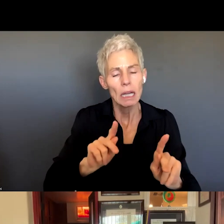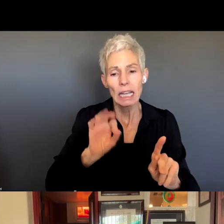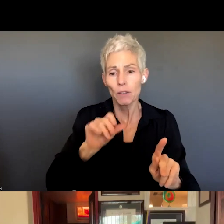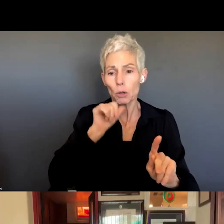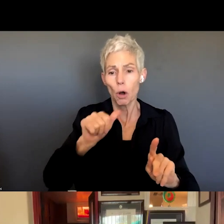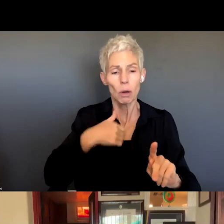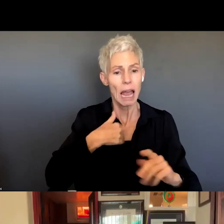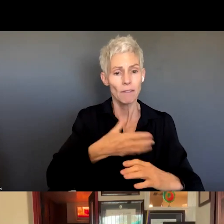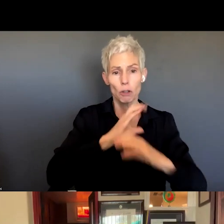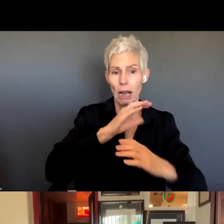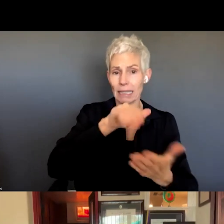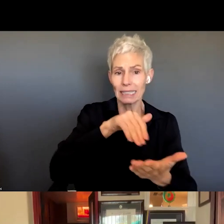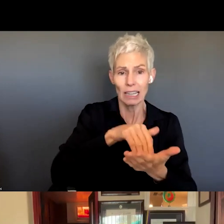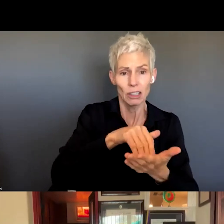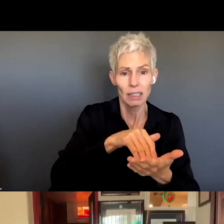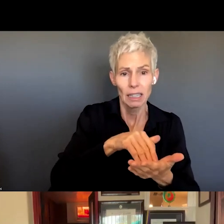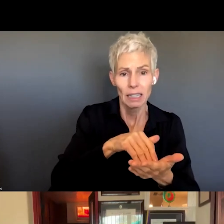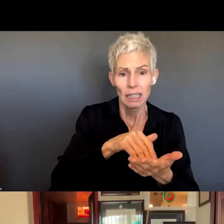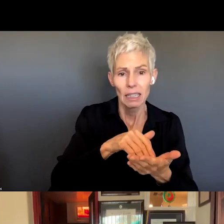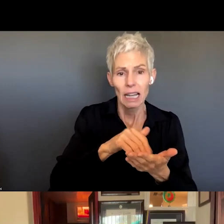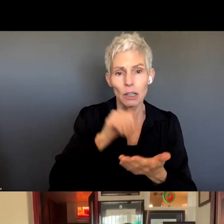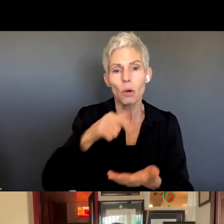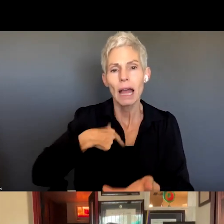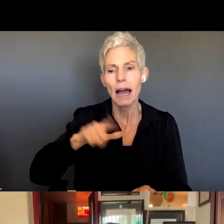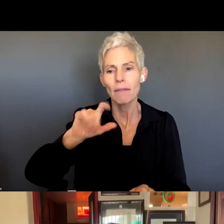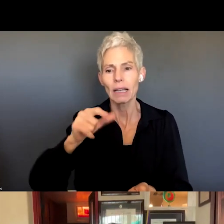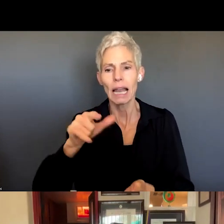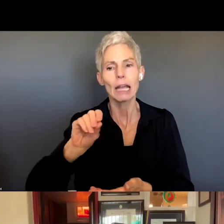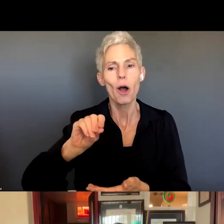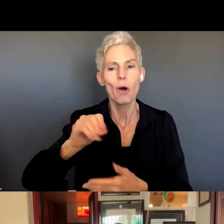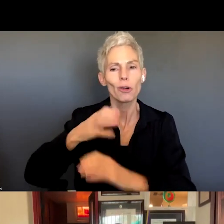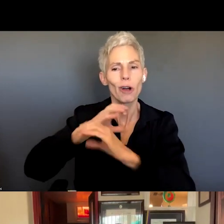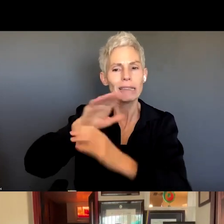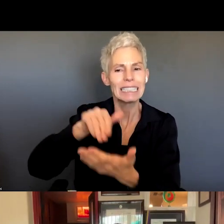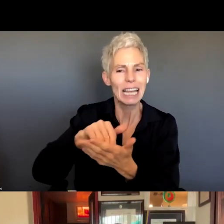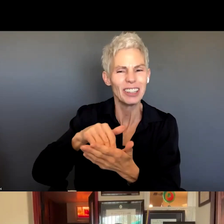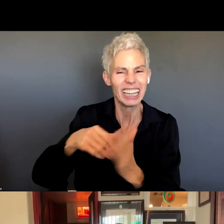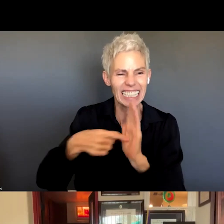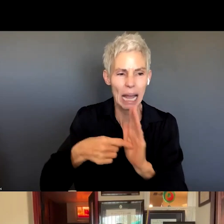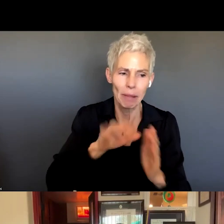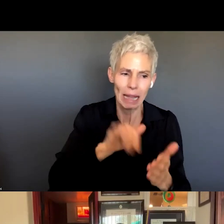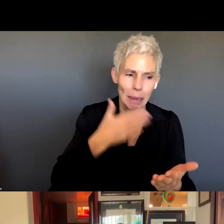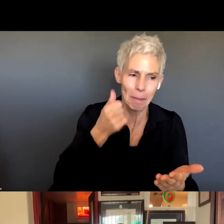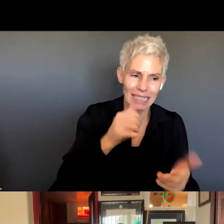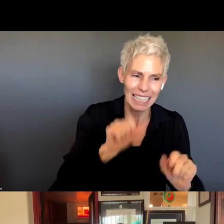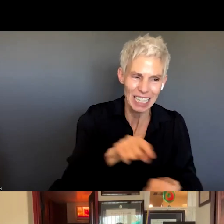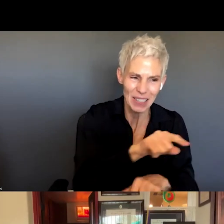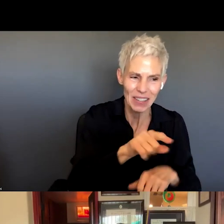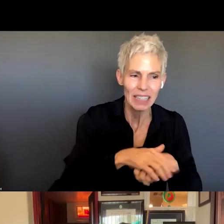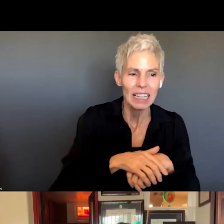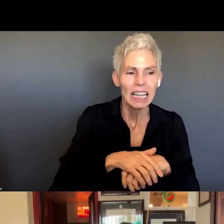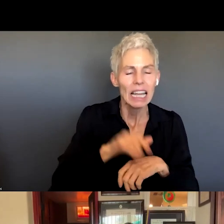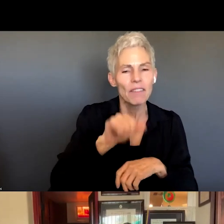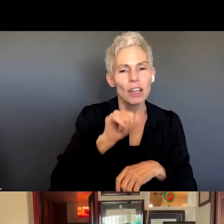have Lego crisis center example, so that's the best I could do there. But if you don't have a crisis center that can take these folks, they're